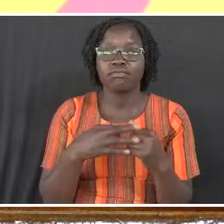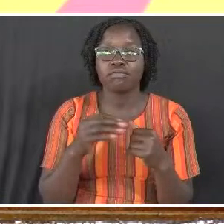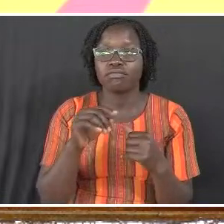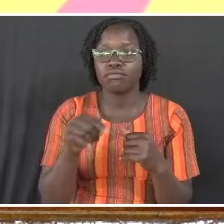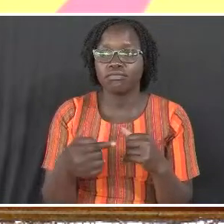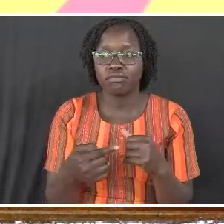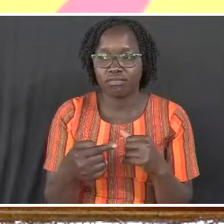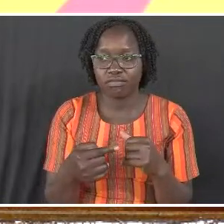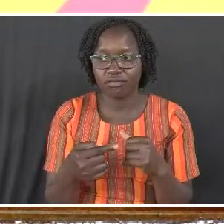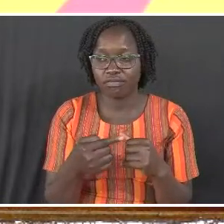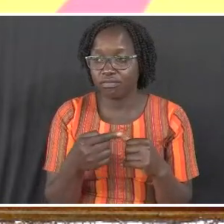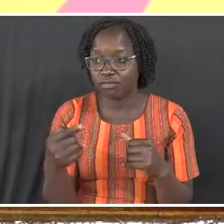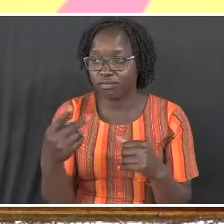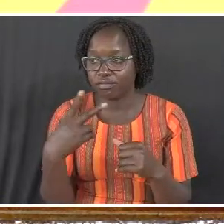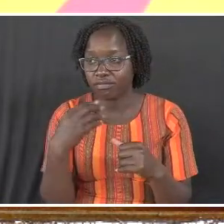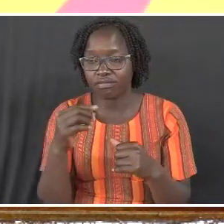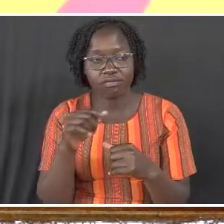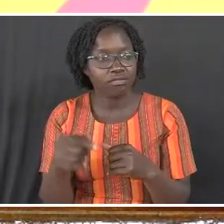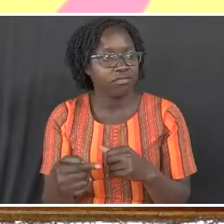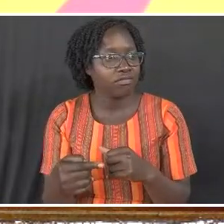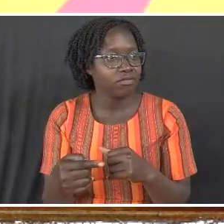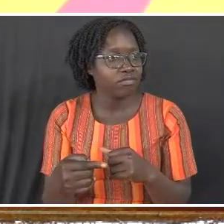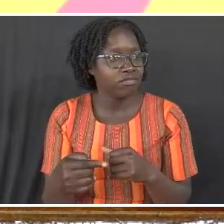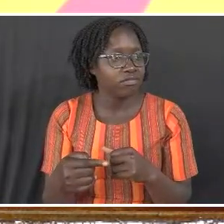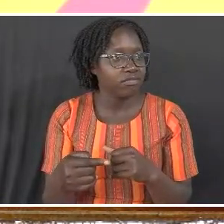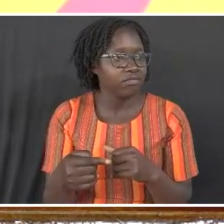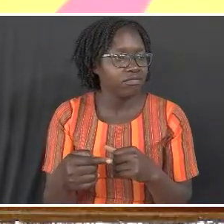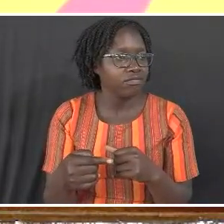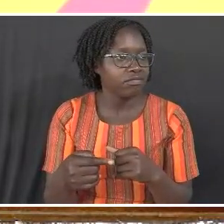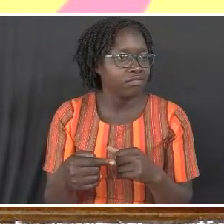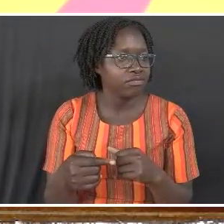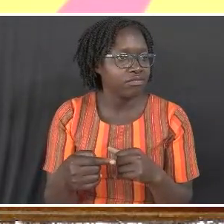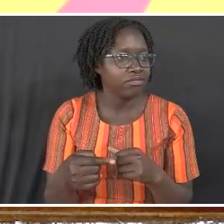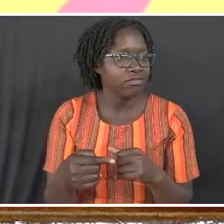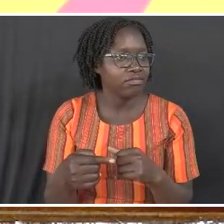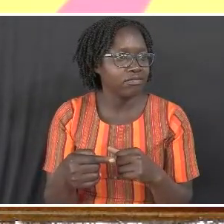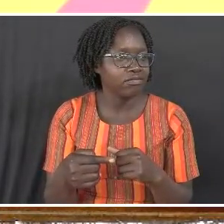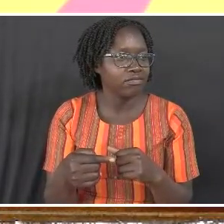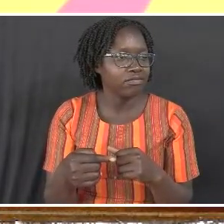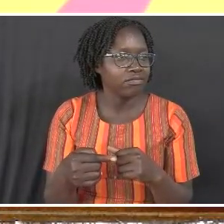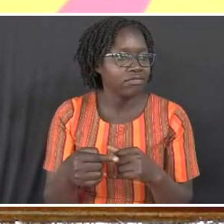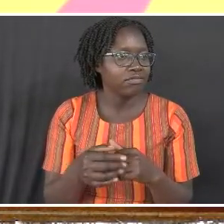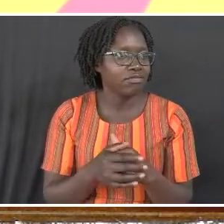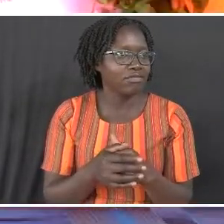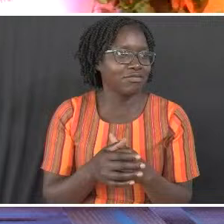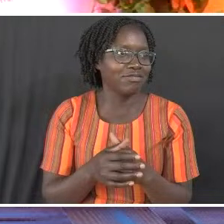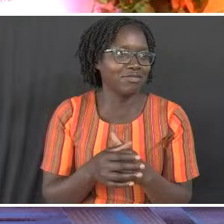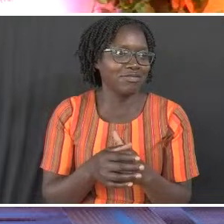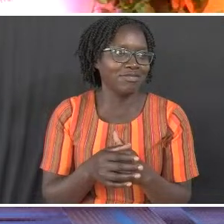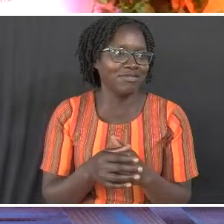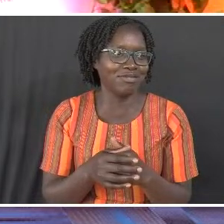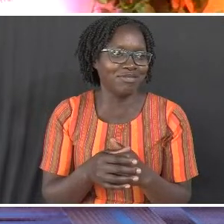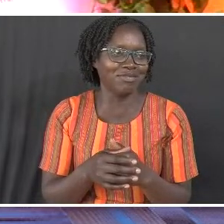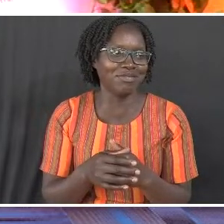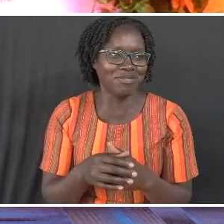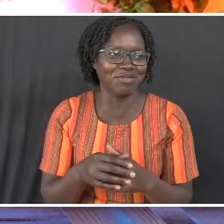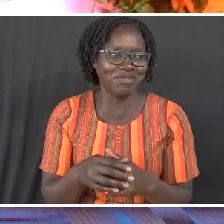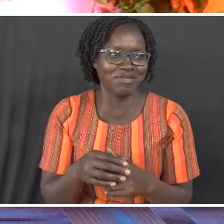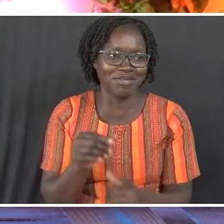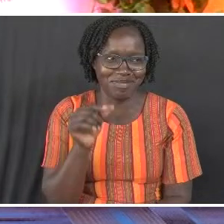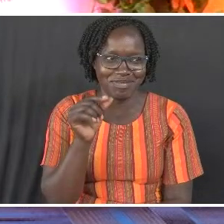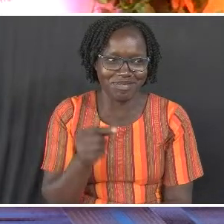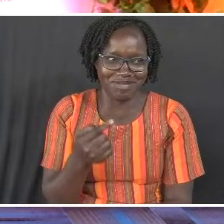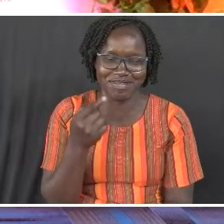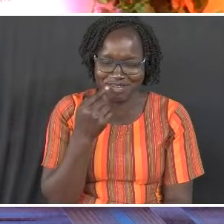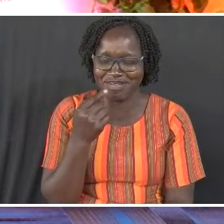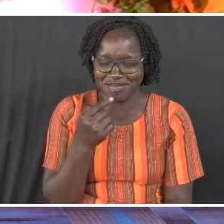to 200,000 for an implant. Yes, and then there are also other